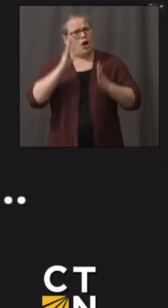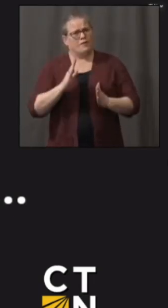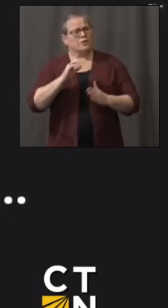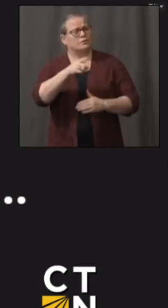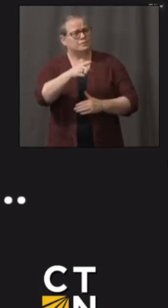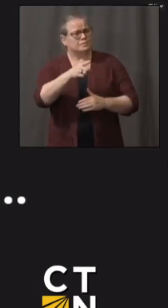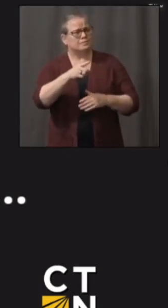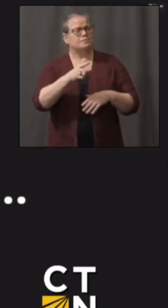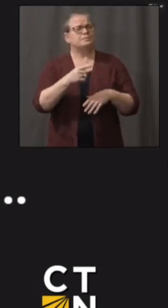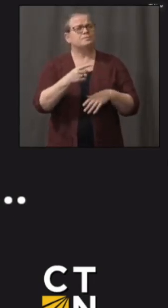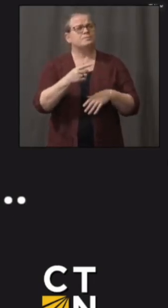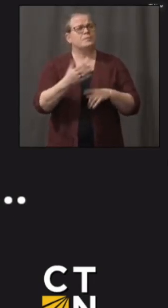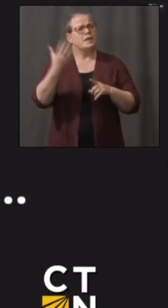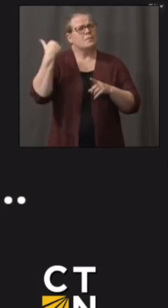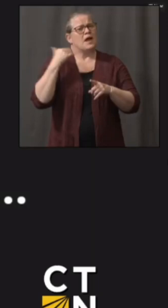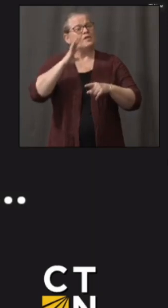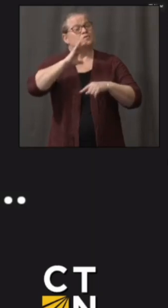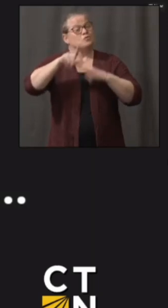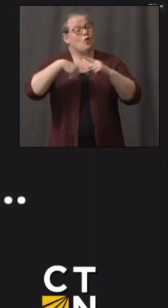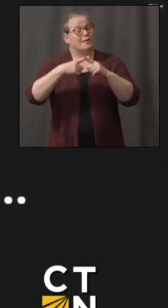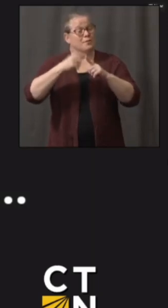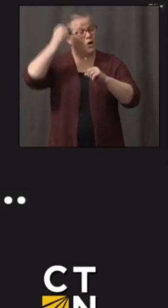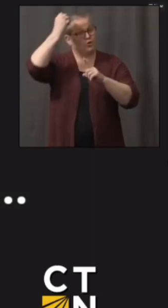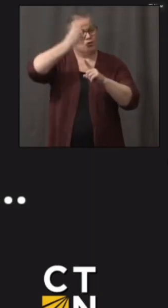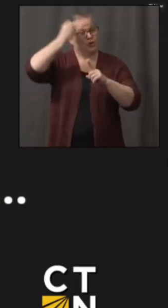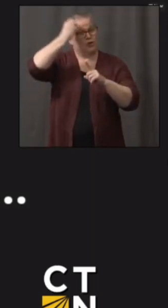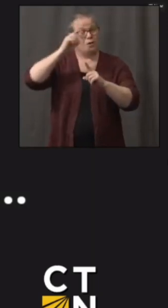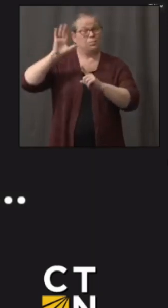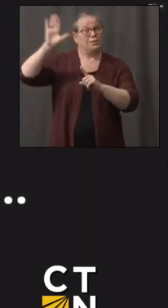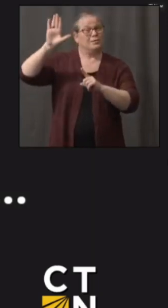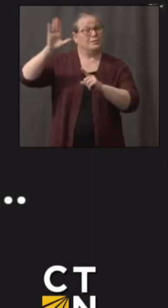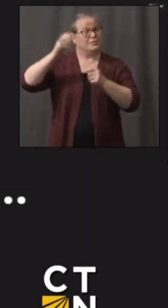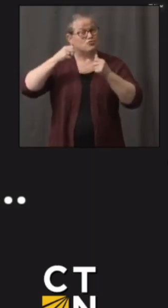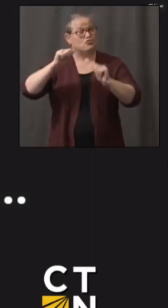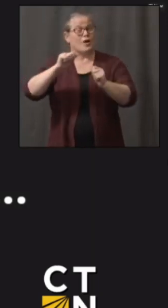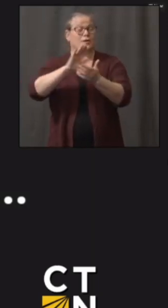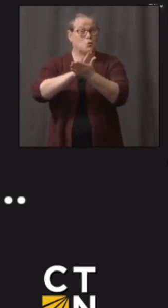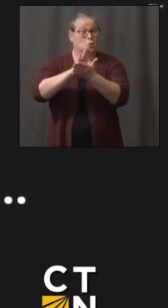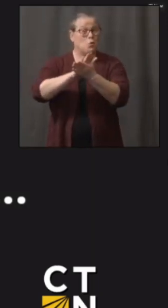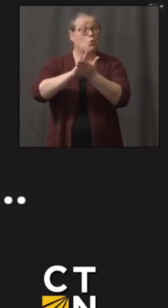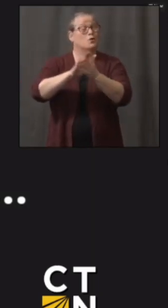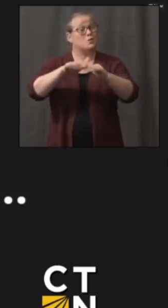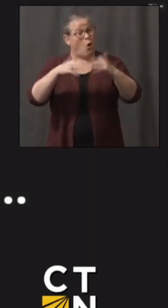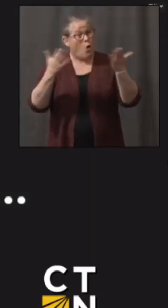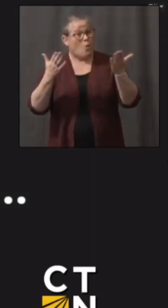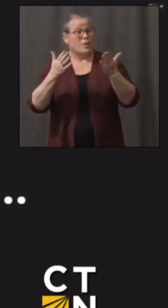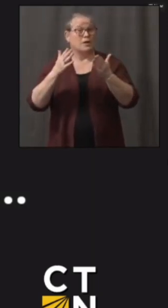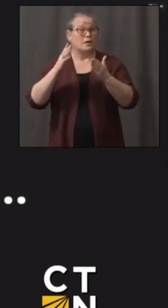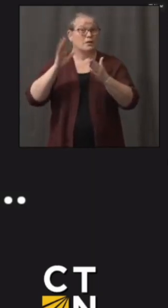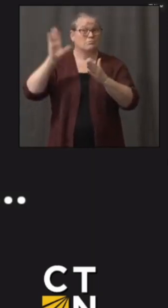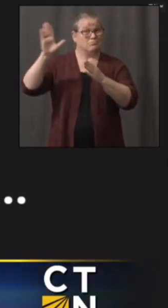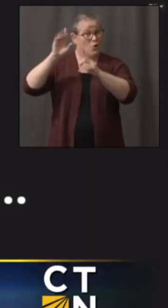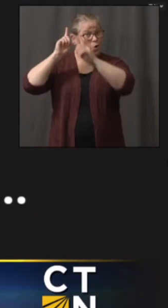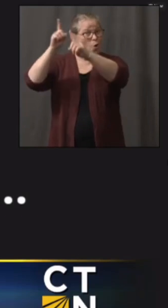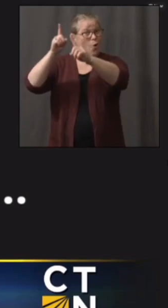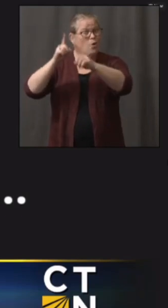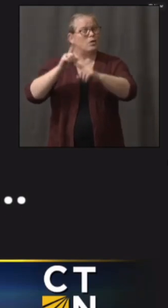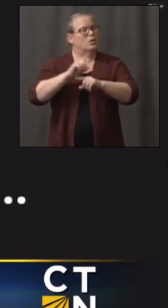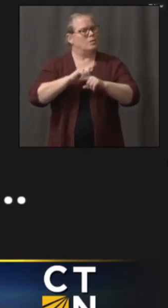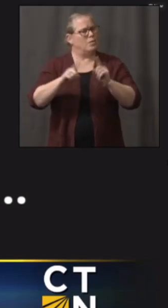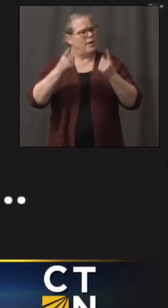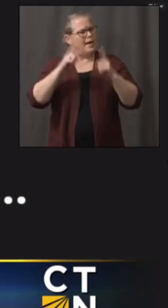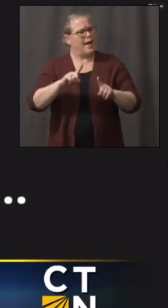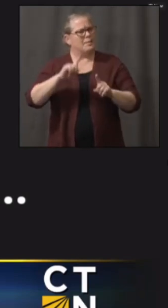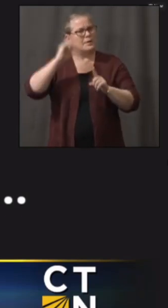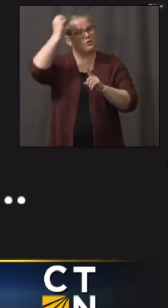about the European model of trying really hard to keep schools open. But in a lot of European countries, they also